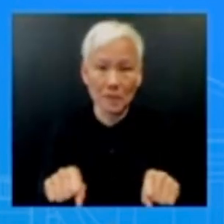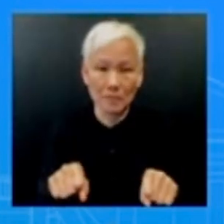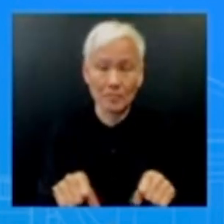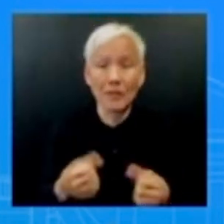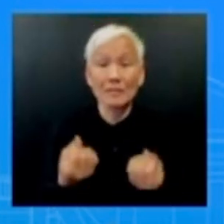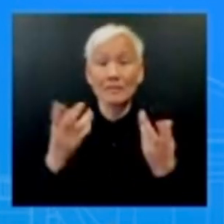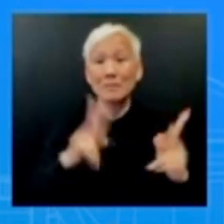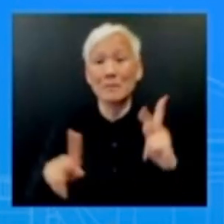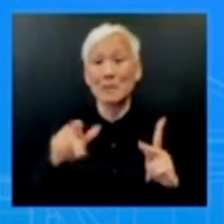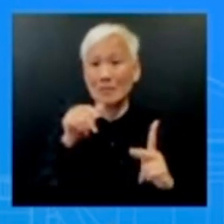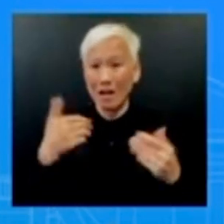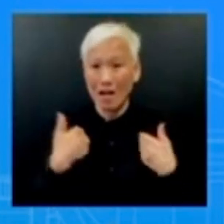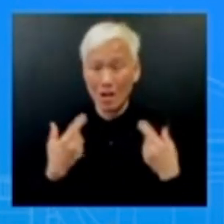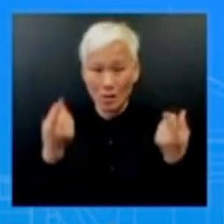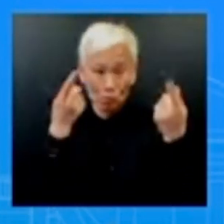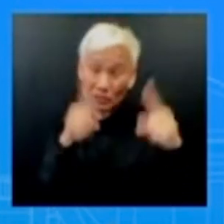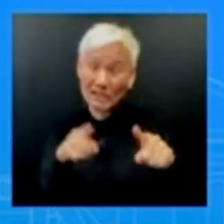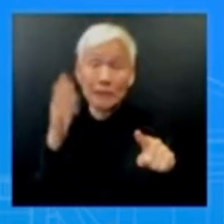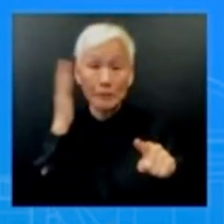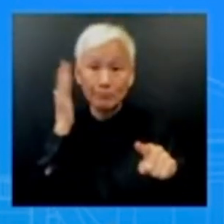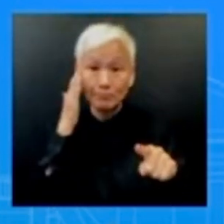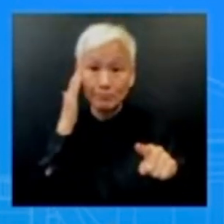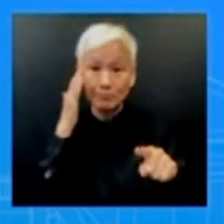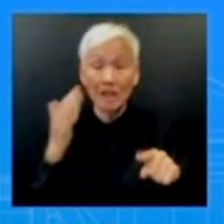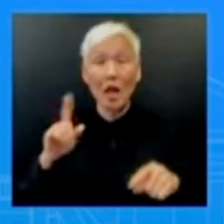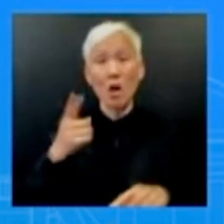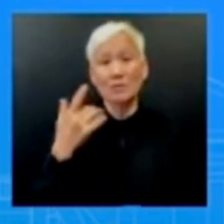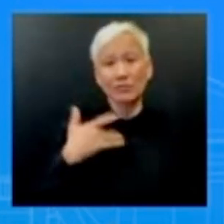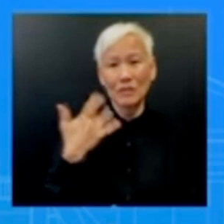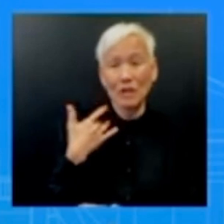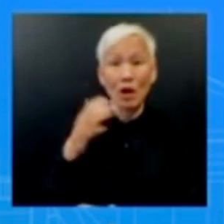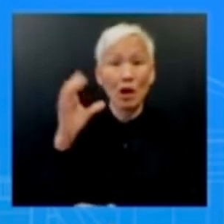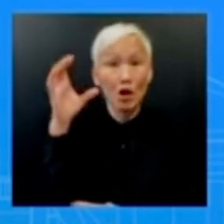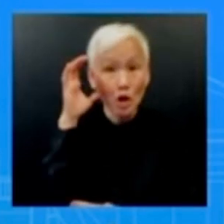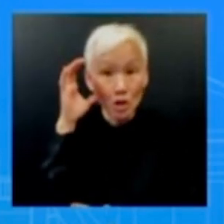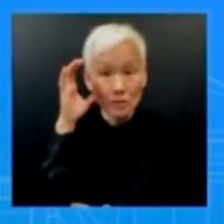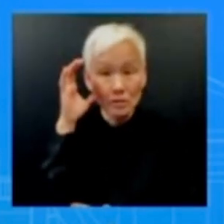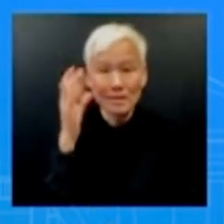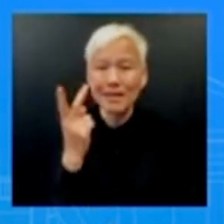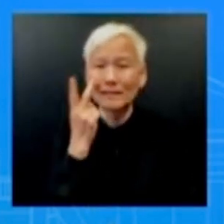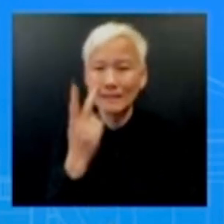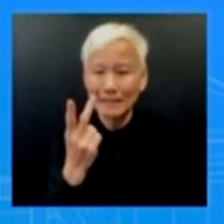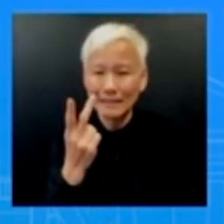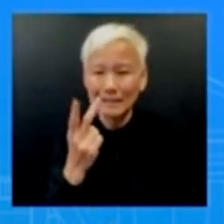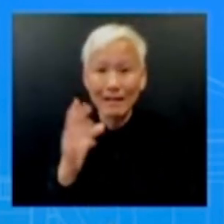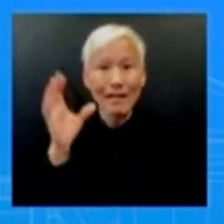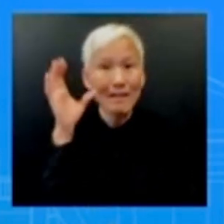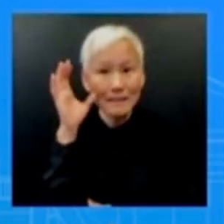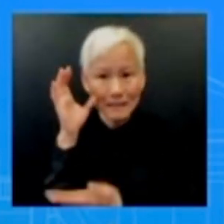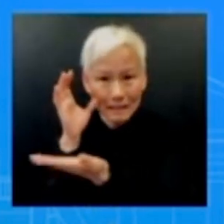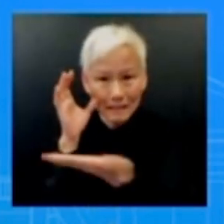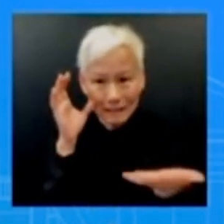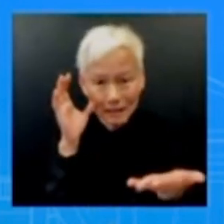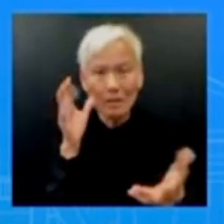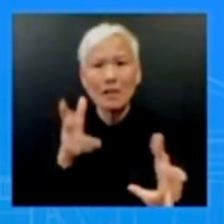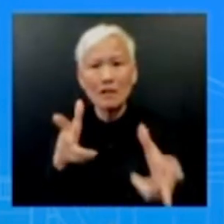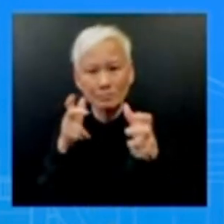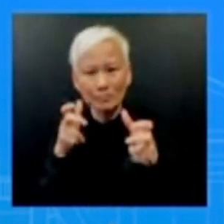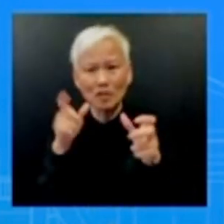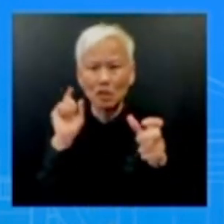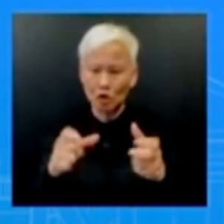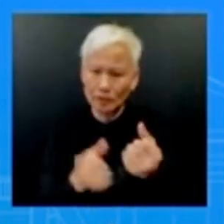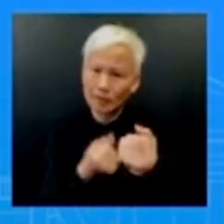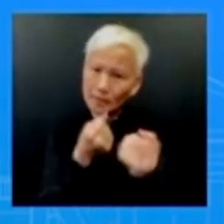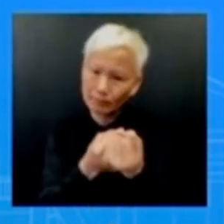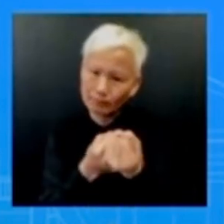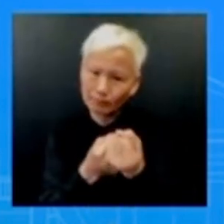always feel heard, seen, listened to, yes? But I truly believe that we should all do our best to help take care of each other. That's my own personal belief. I think that's something that everybody up here on